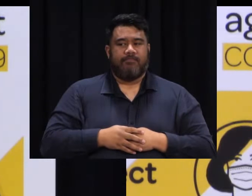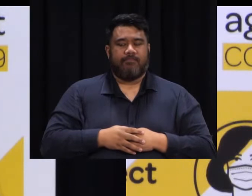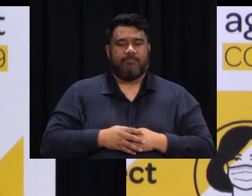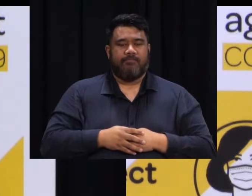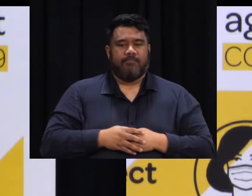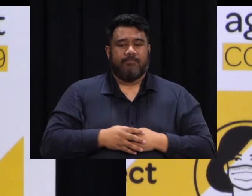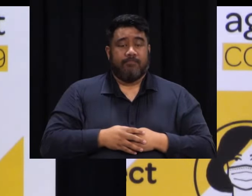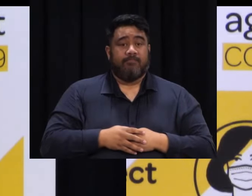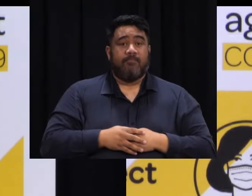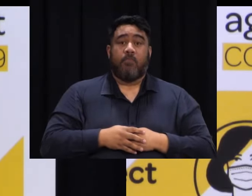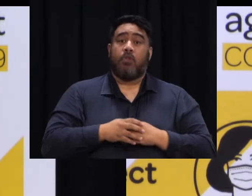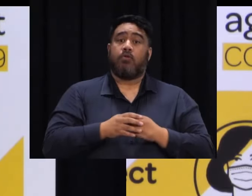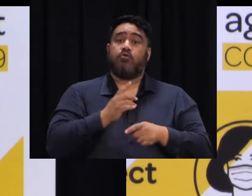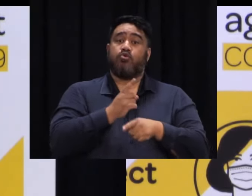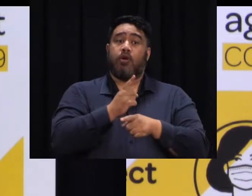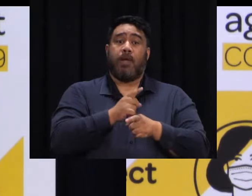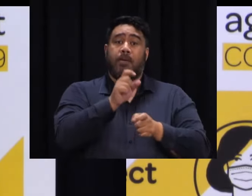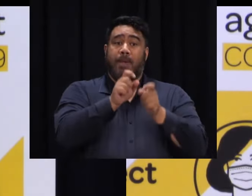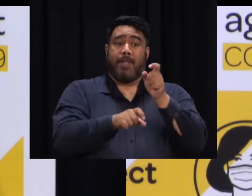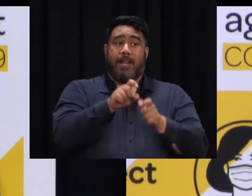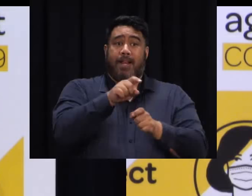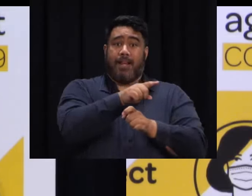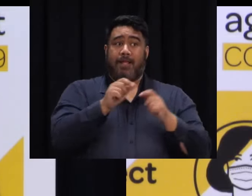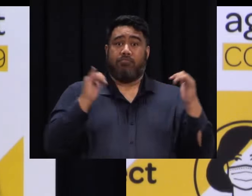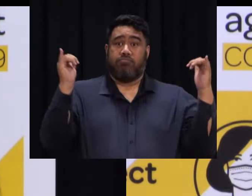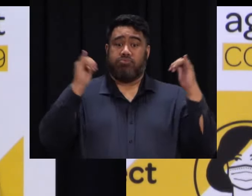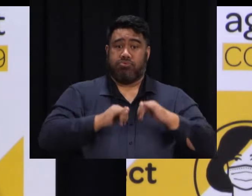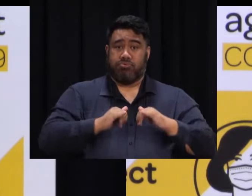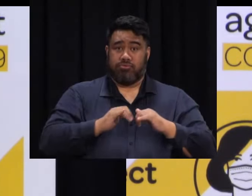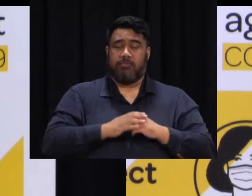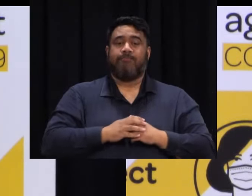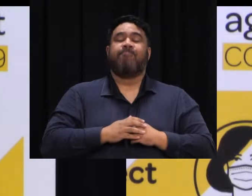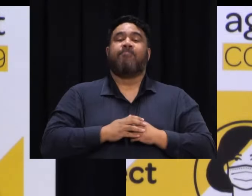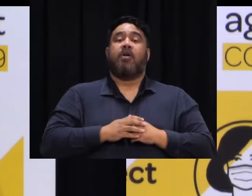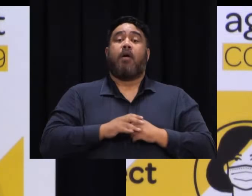passengers looking to come into New Zealand, vast majority Australia,